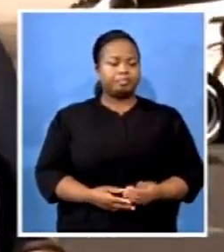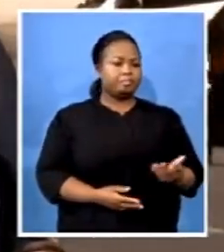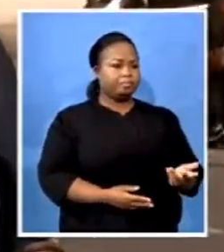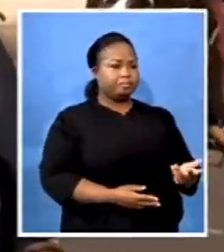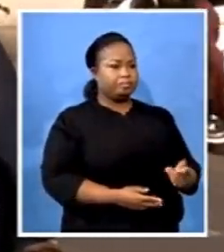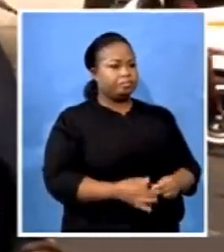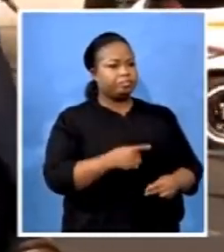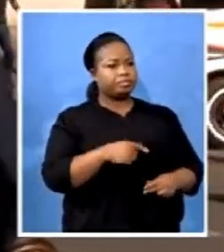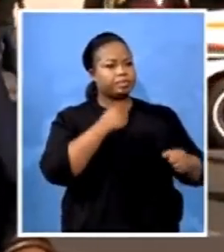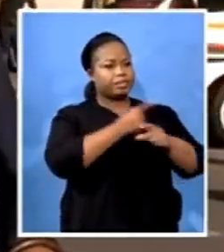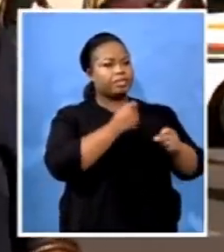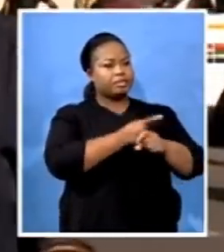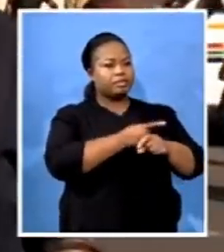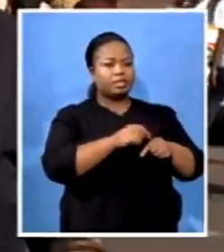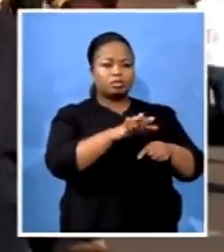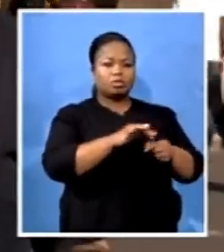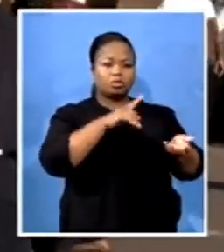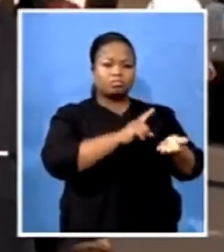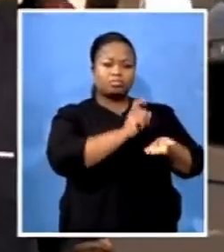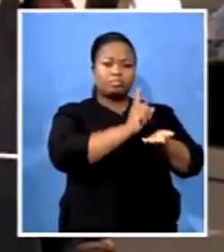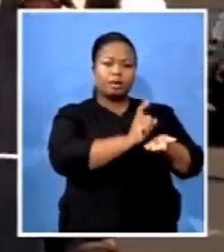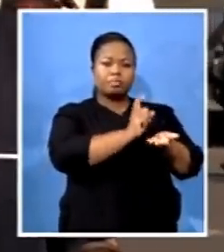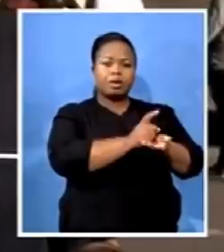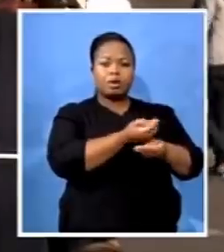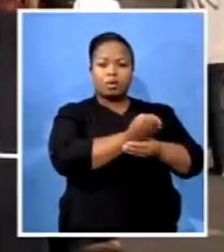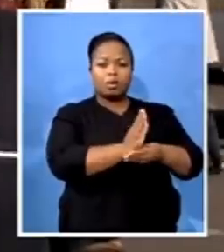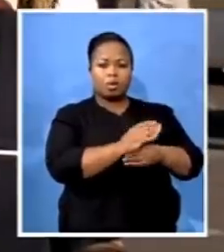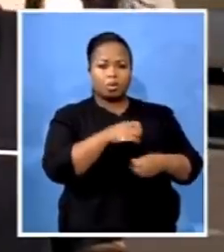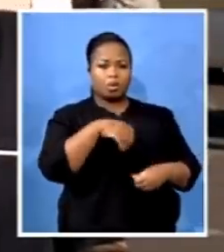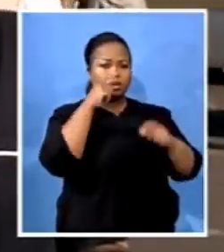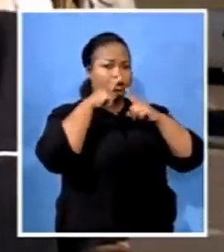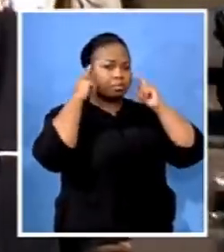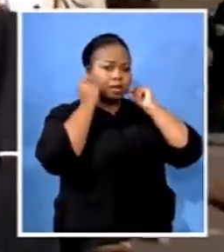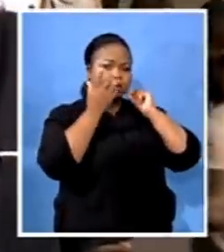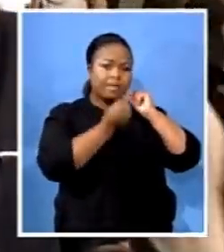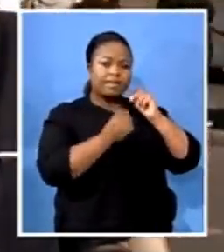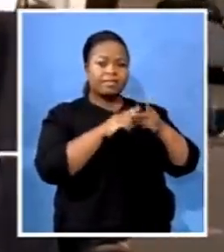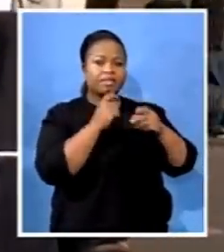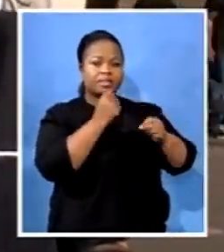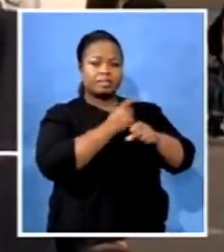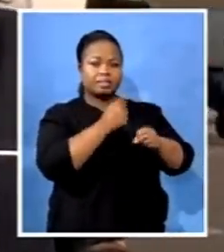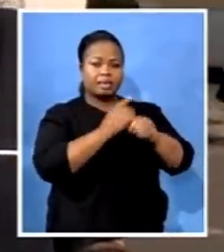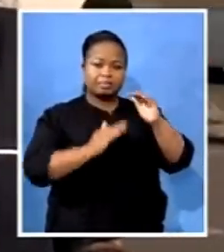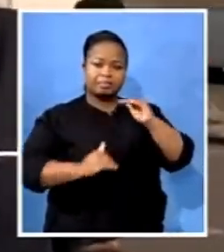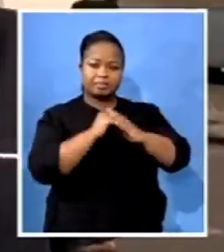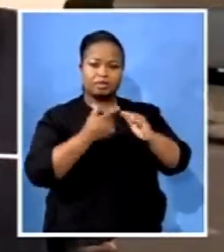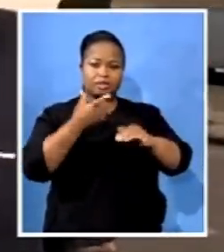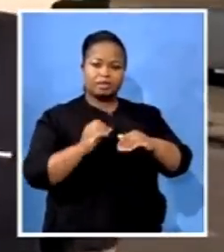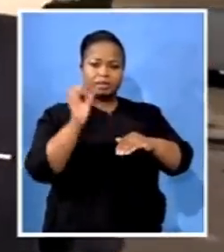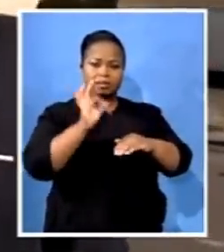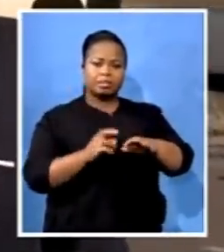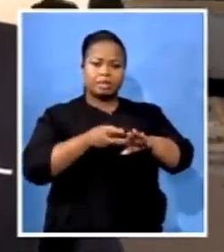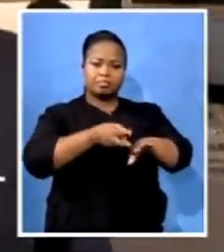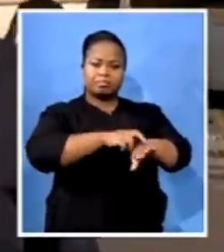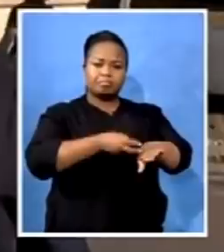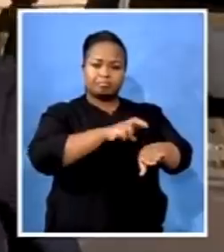Are everybody wearing masks? Are the taxis adhering to the 70% as stipulated by government?